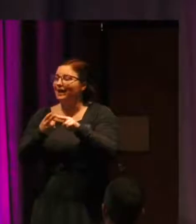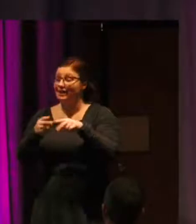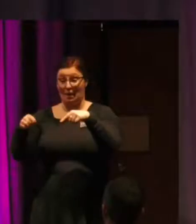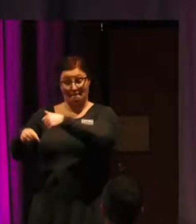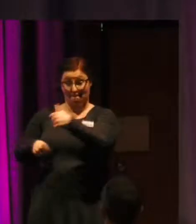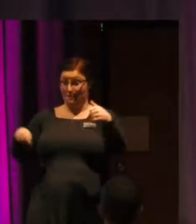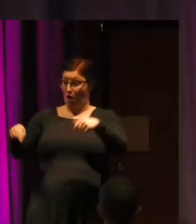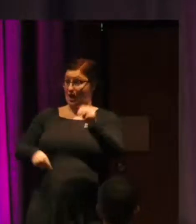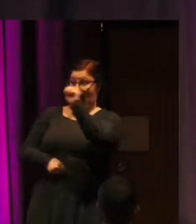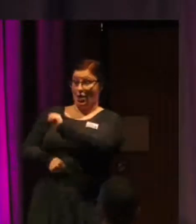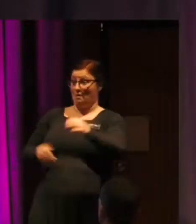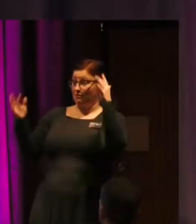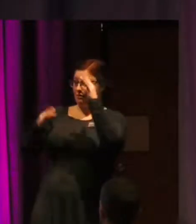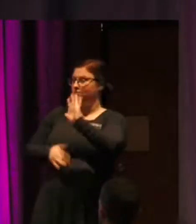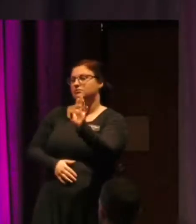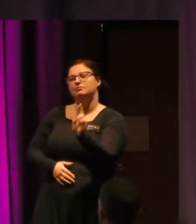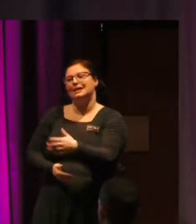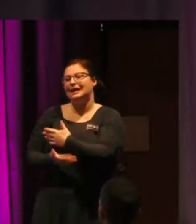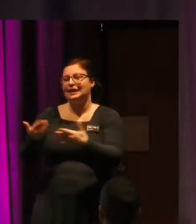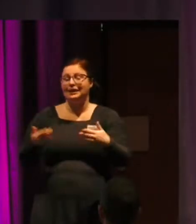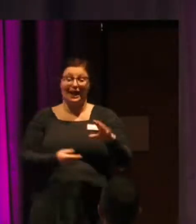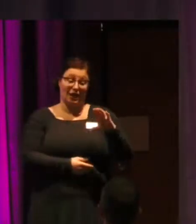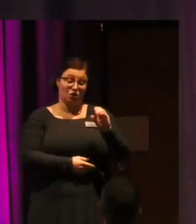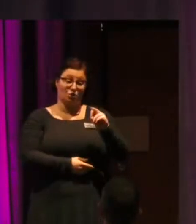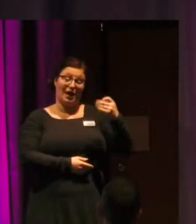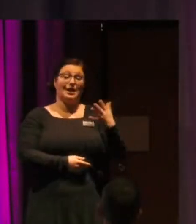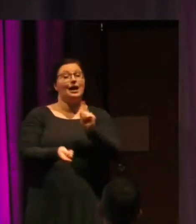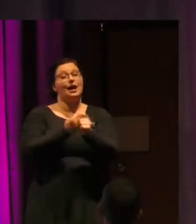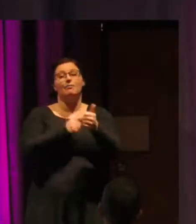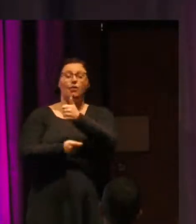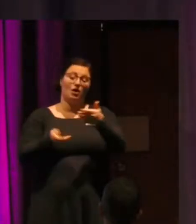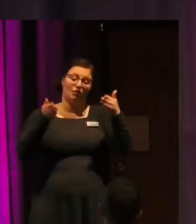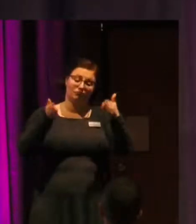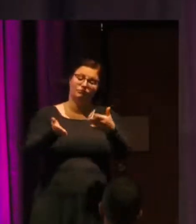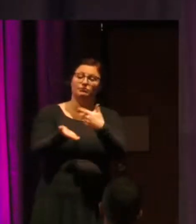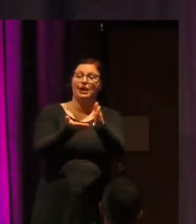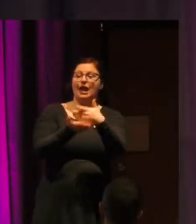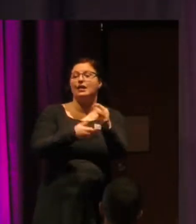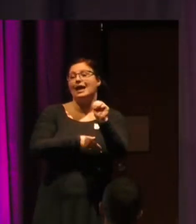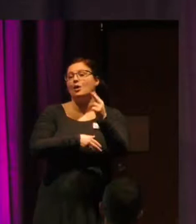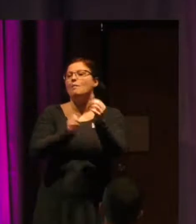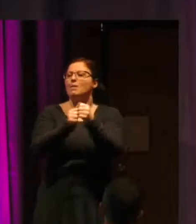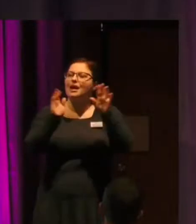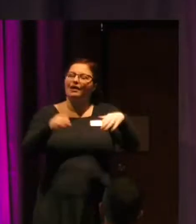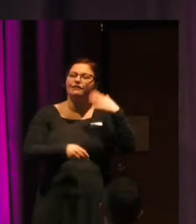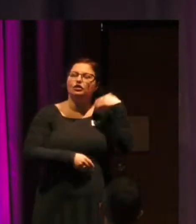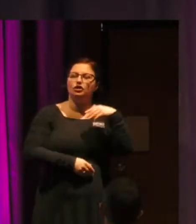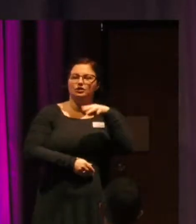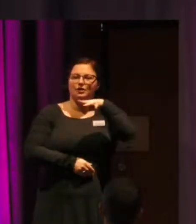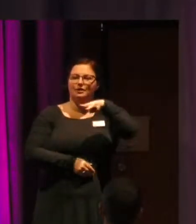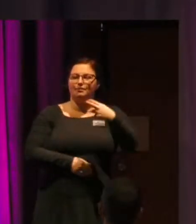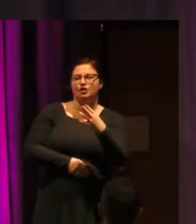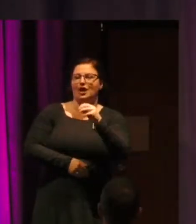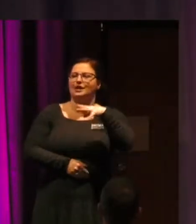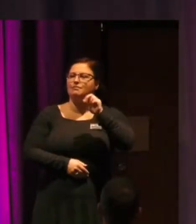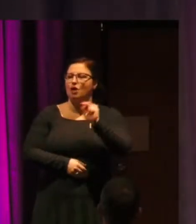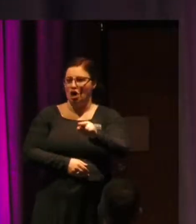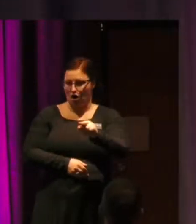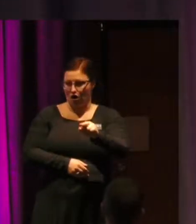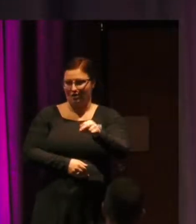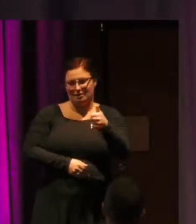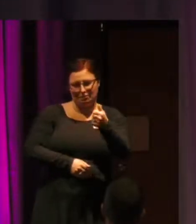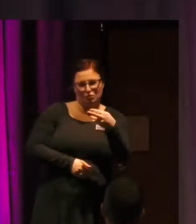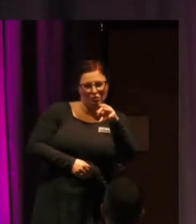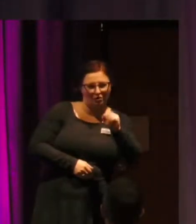Europe. Soraya can maybe speak about it a little bit, but she just come back from Myanmar and Burma, where we see the